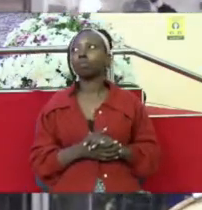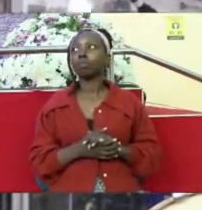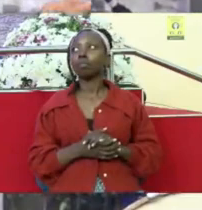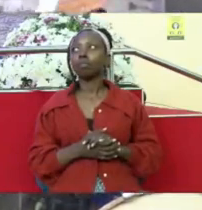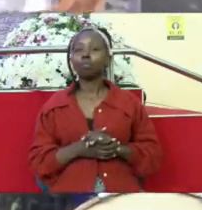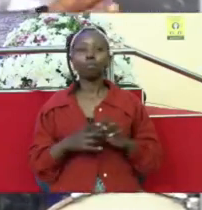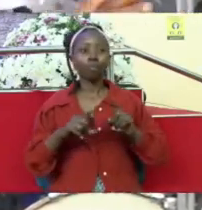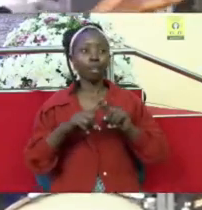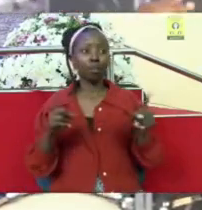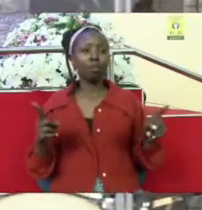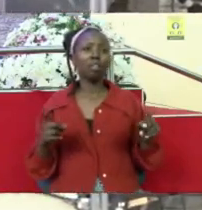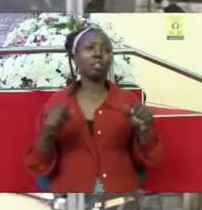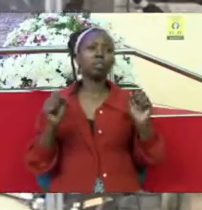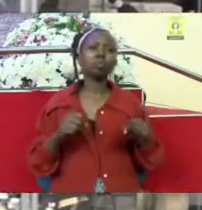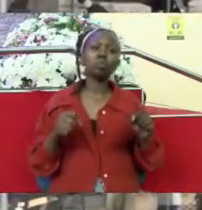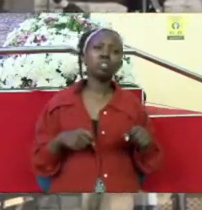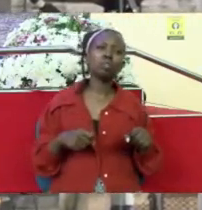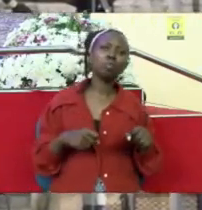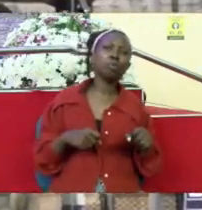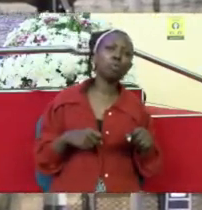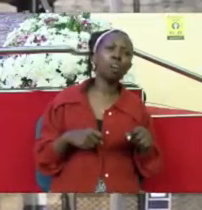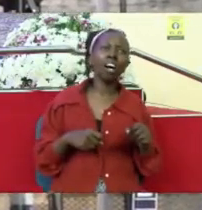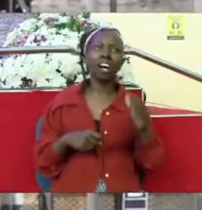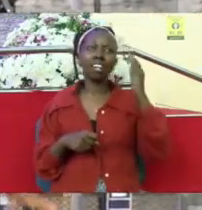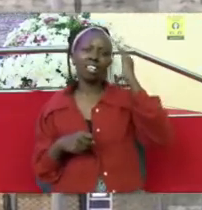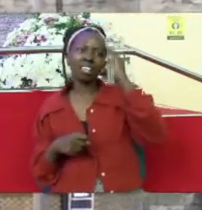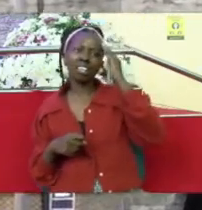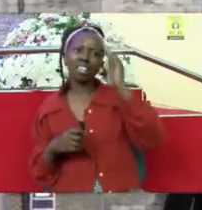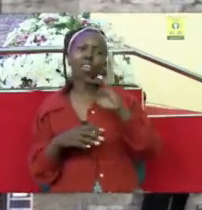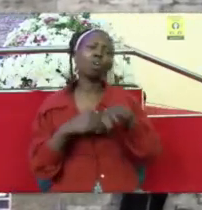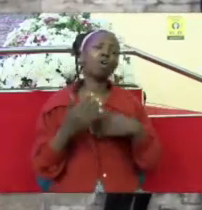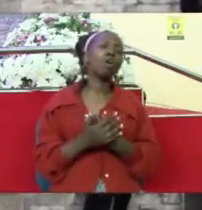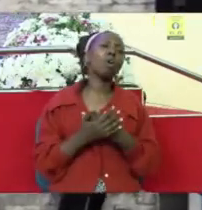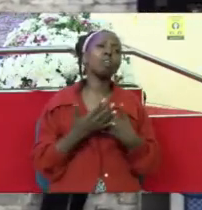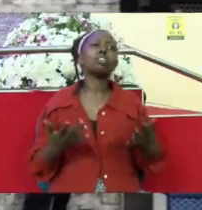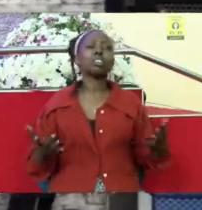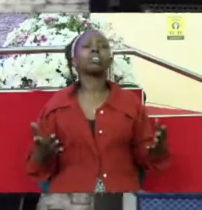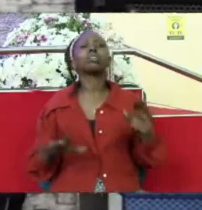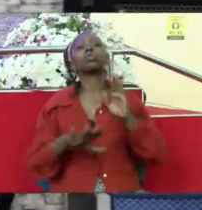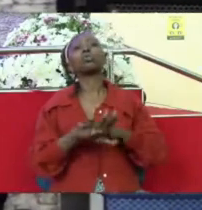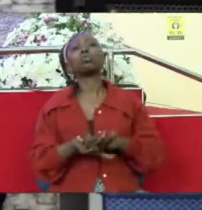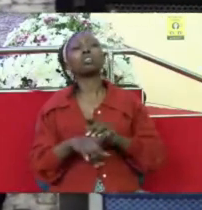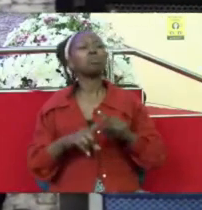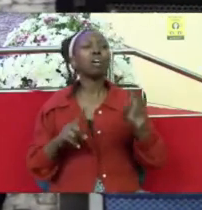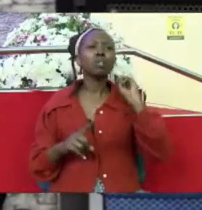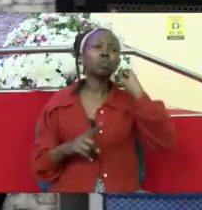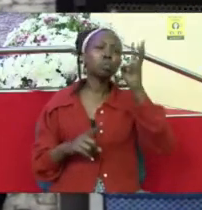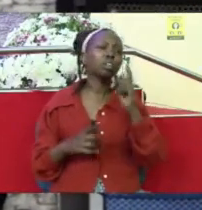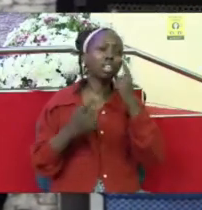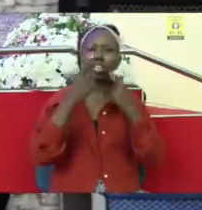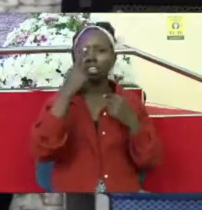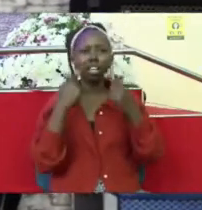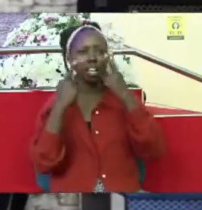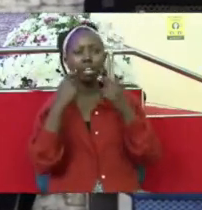But we can pretend. Lakini tunaweza jifanya tu. Everything is well. Ya kwamba kila kitu kiko sawa. But you'll be crying a lot. Lakini utakuwa unalia sana. So I will